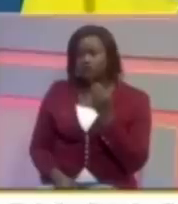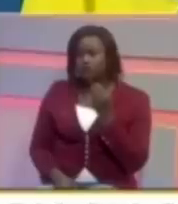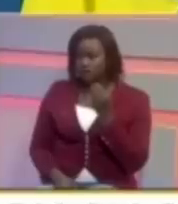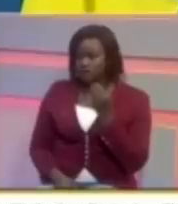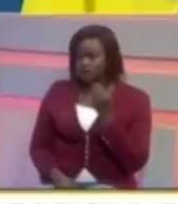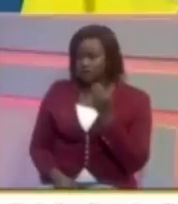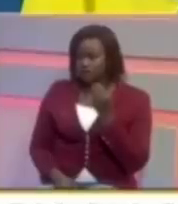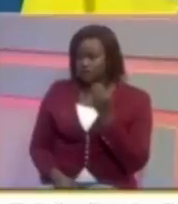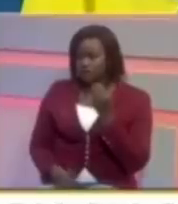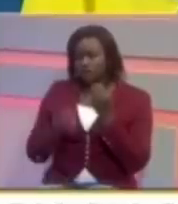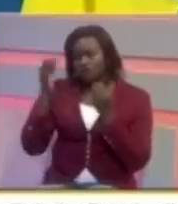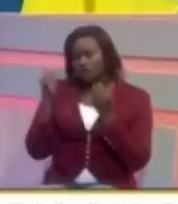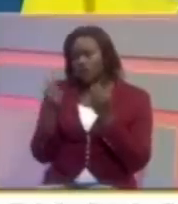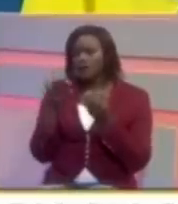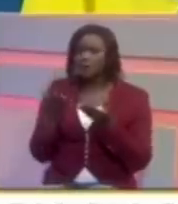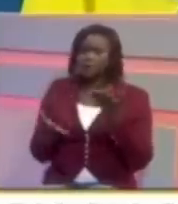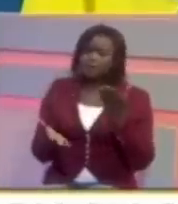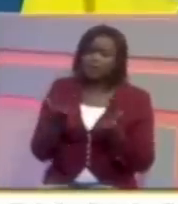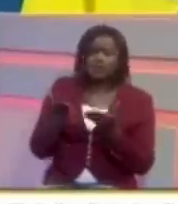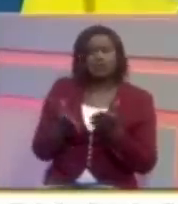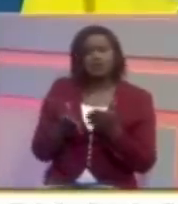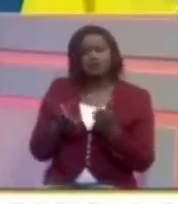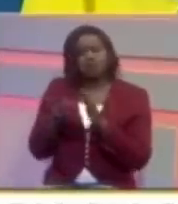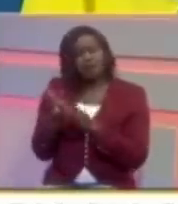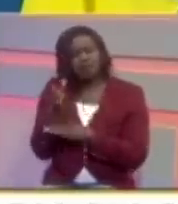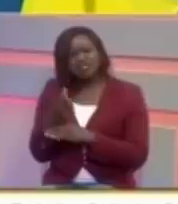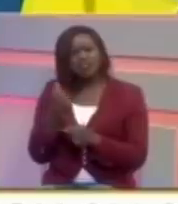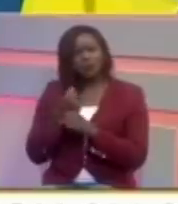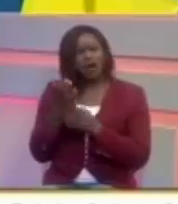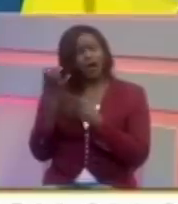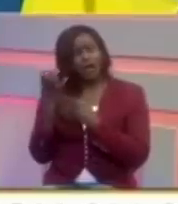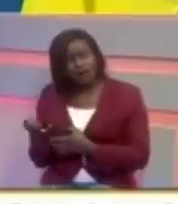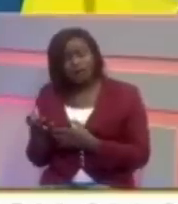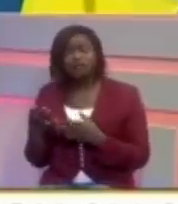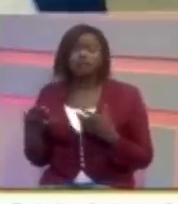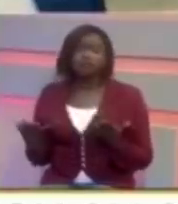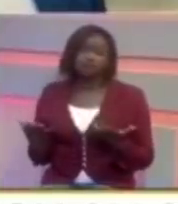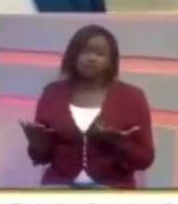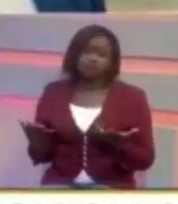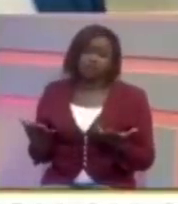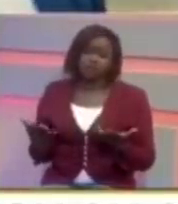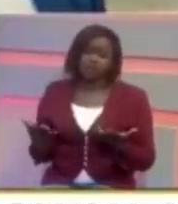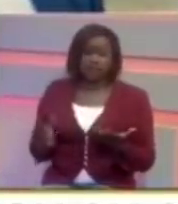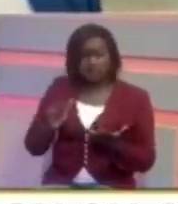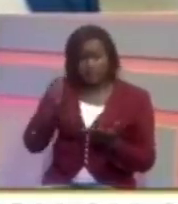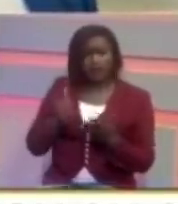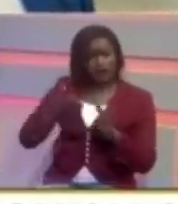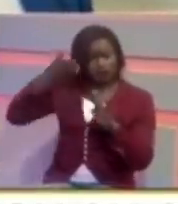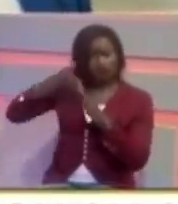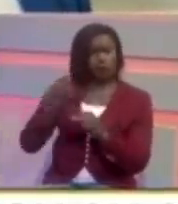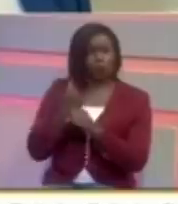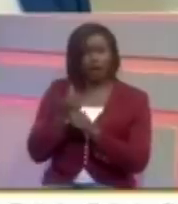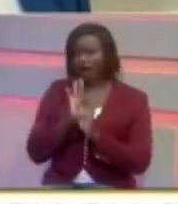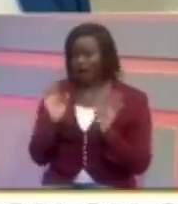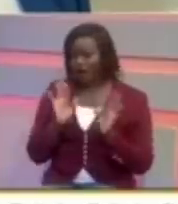Because these people may be overwhelmed. The Prime Minister is not the one doing the work directly.